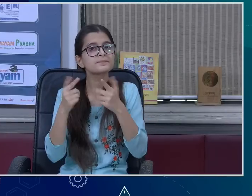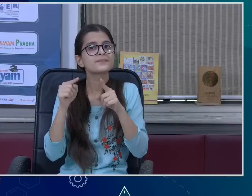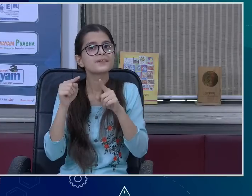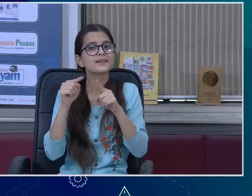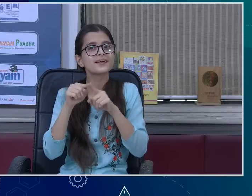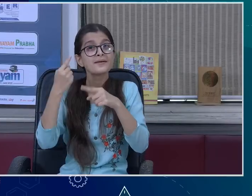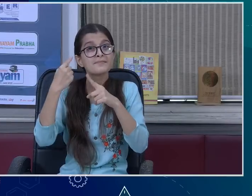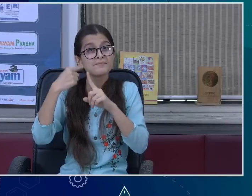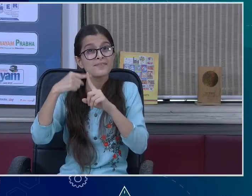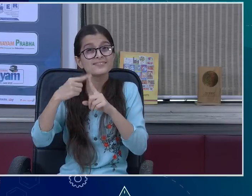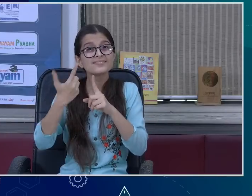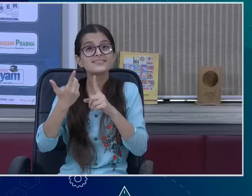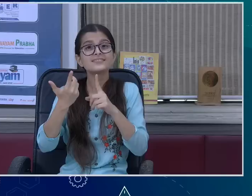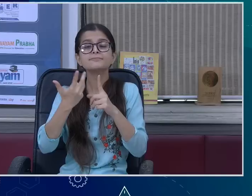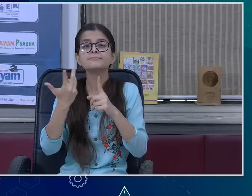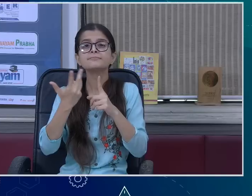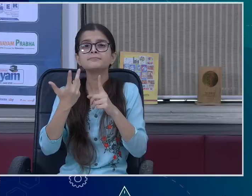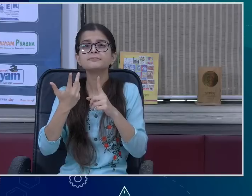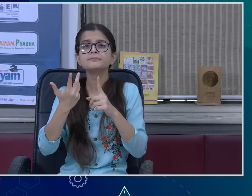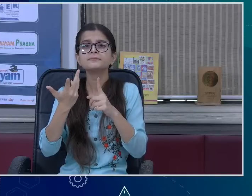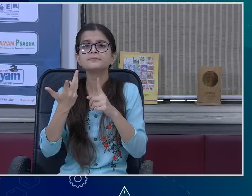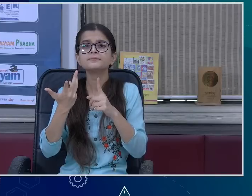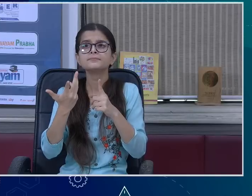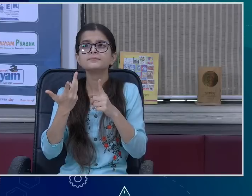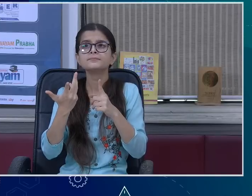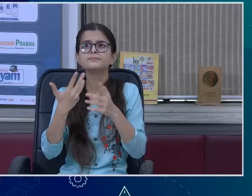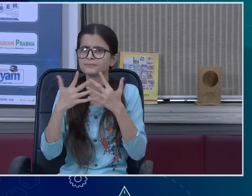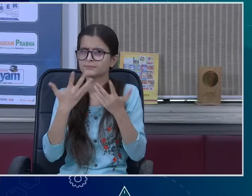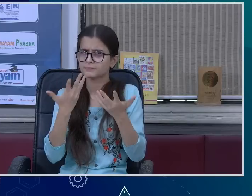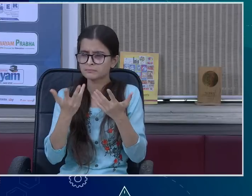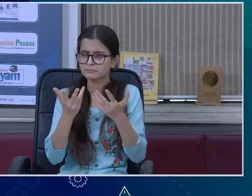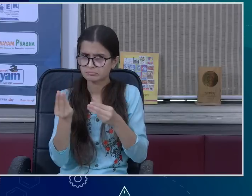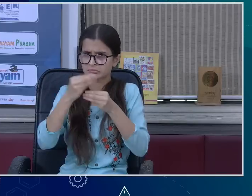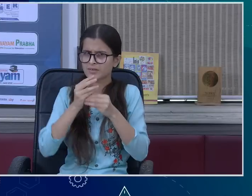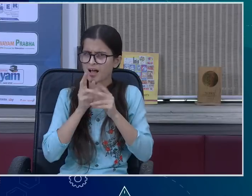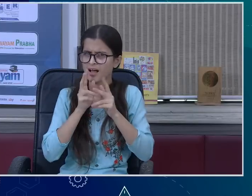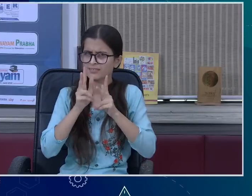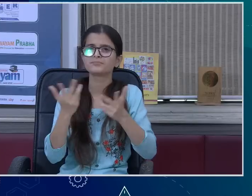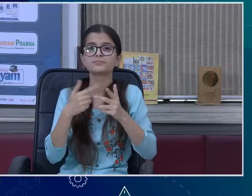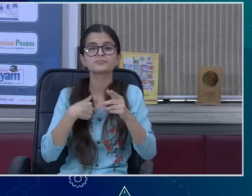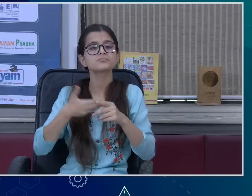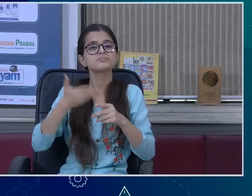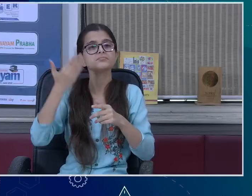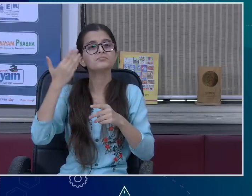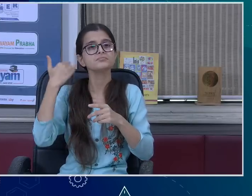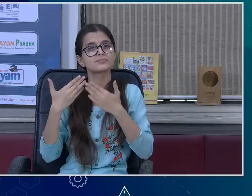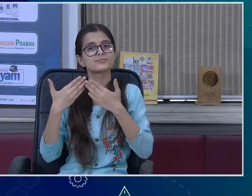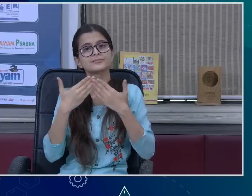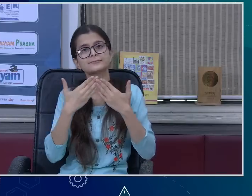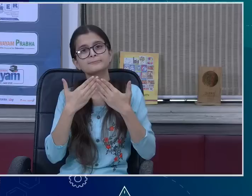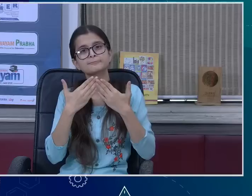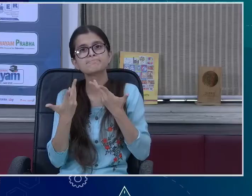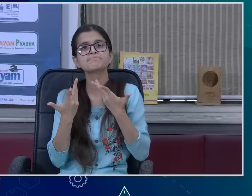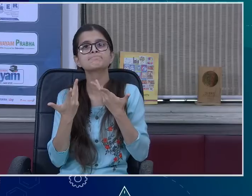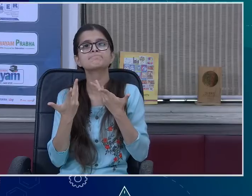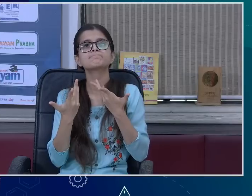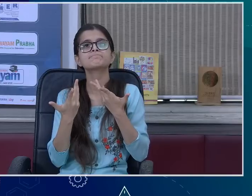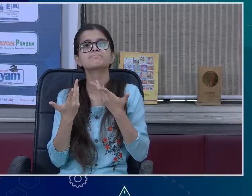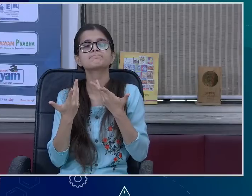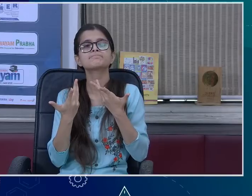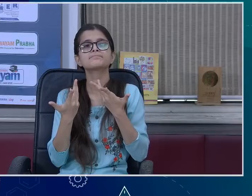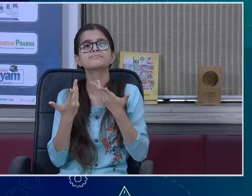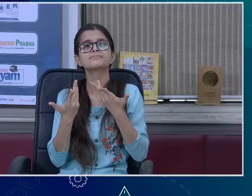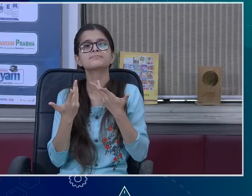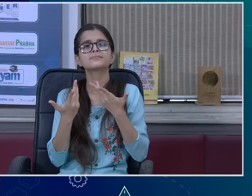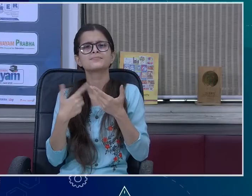one small thing my teacher does in a school, in my school when we did it, is we kind of every